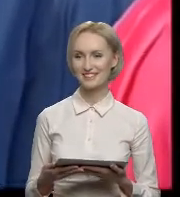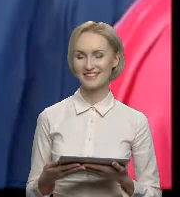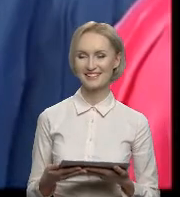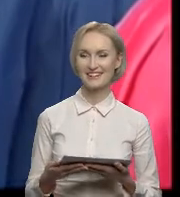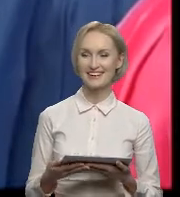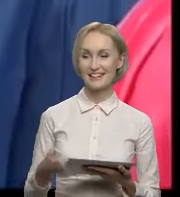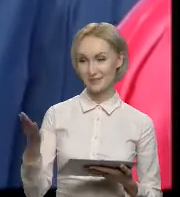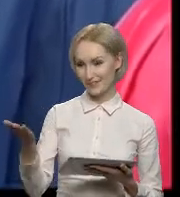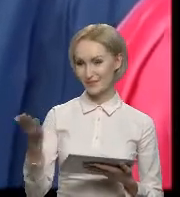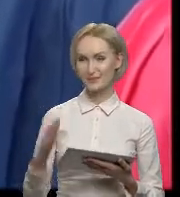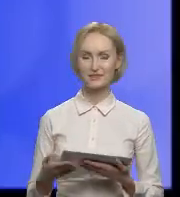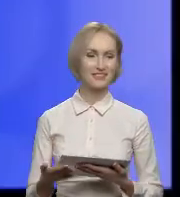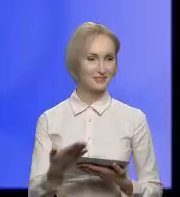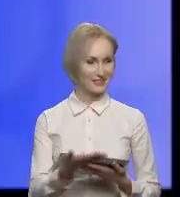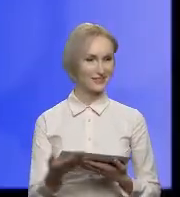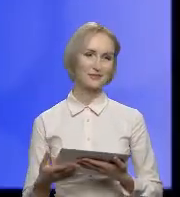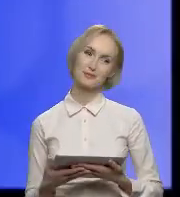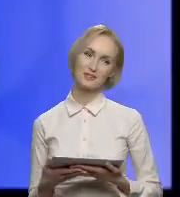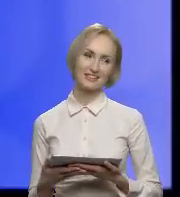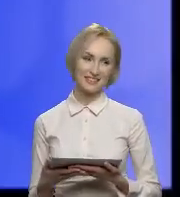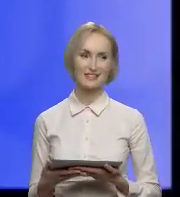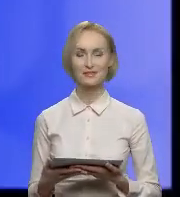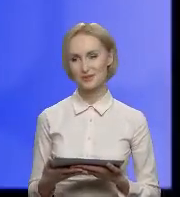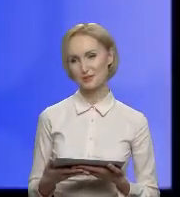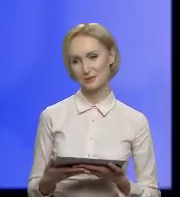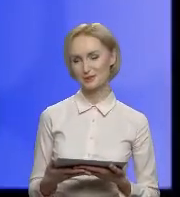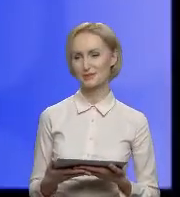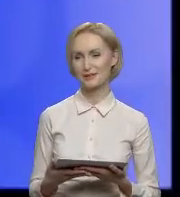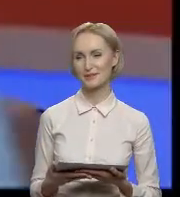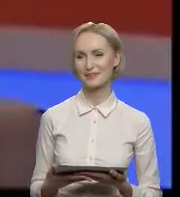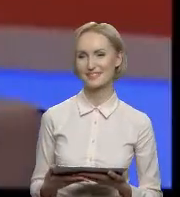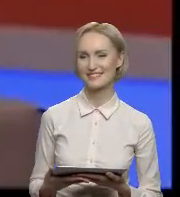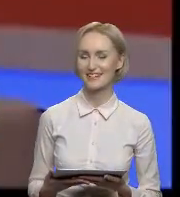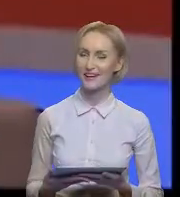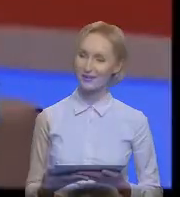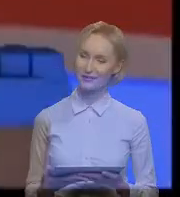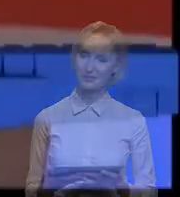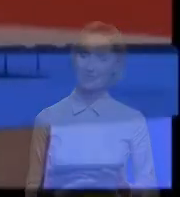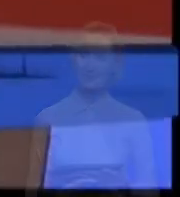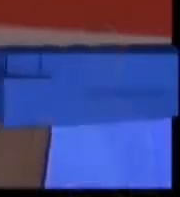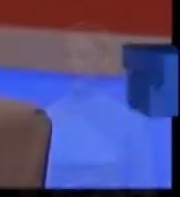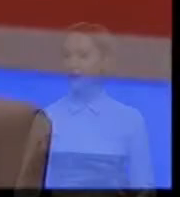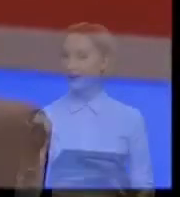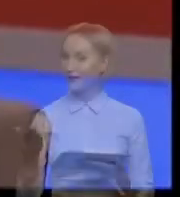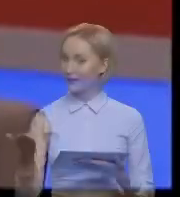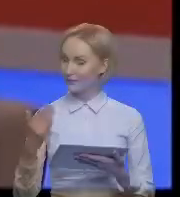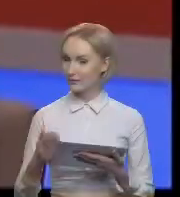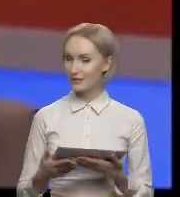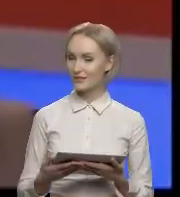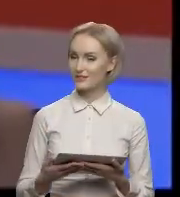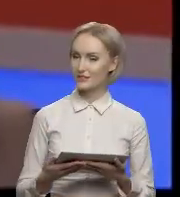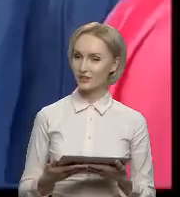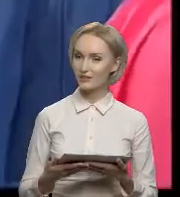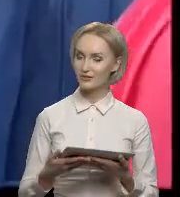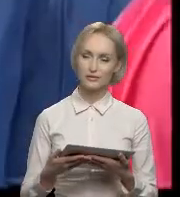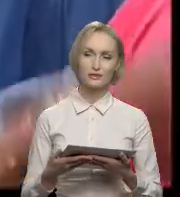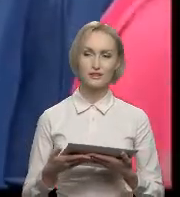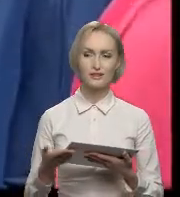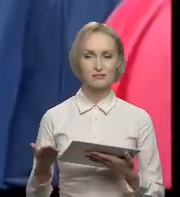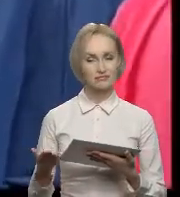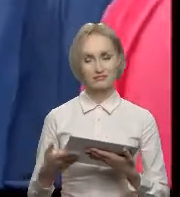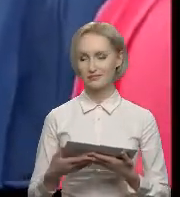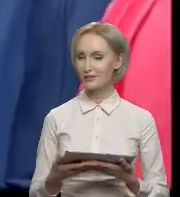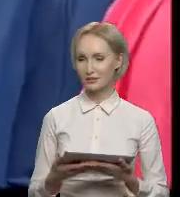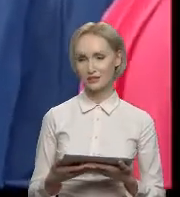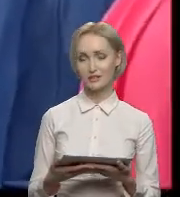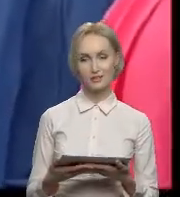test came and you kissed her feet right here on stage. So I knew, right? Yes. Now, part of being a man, you got to do what's right for your woman and for your kids, right?